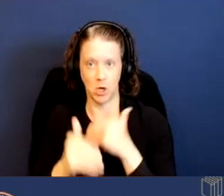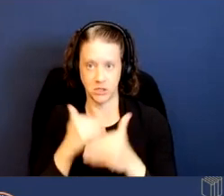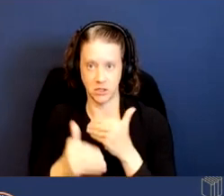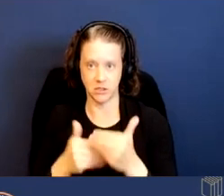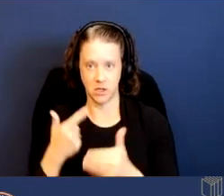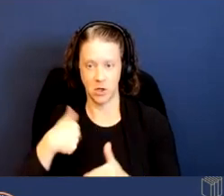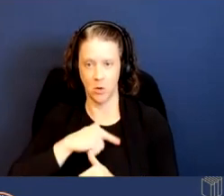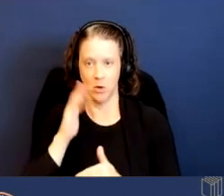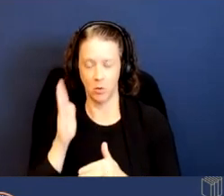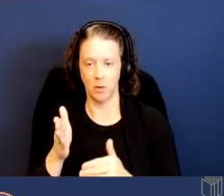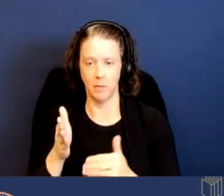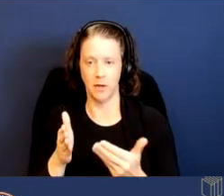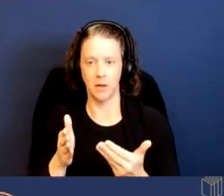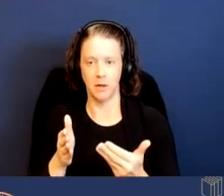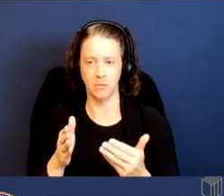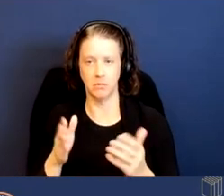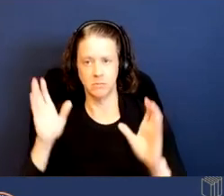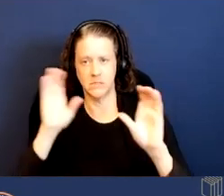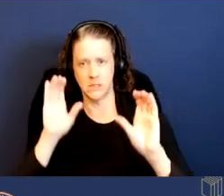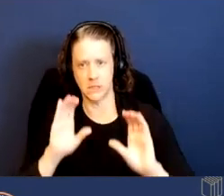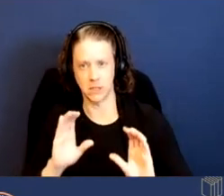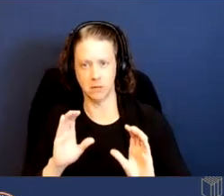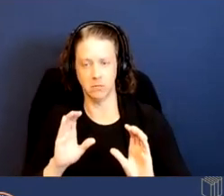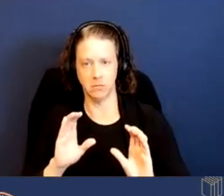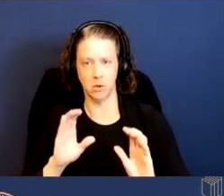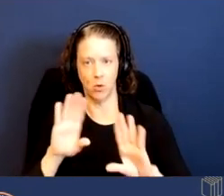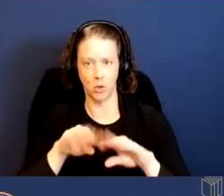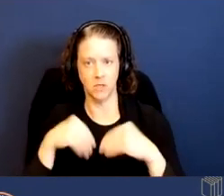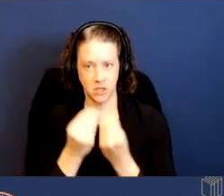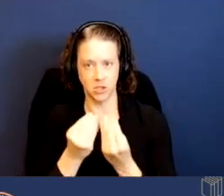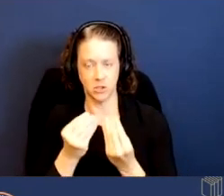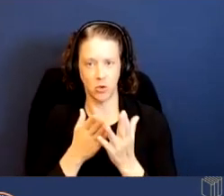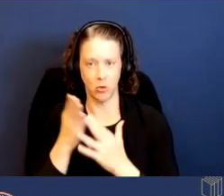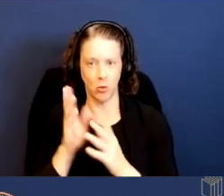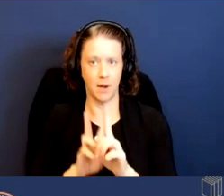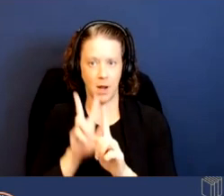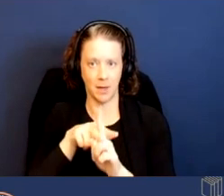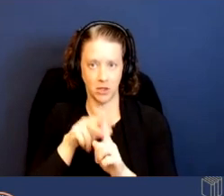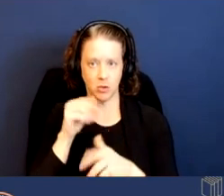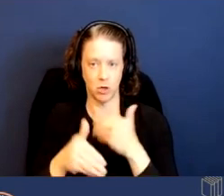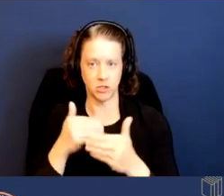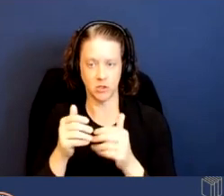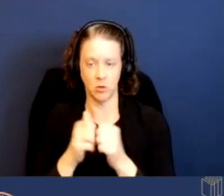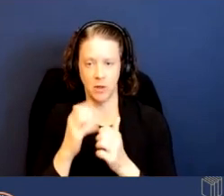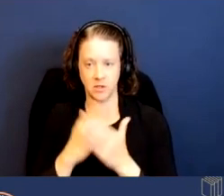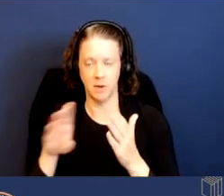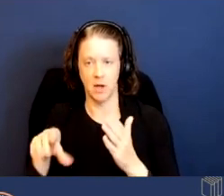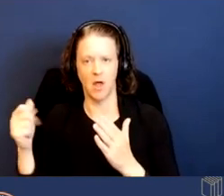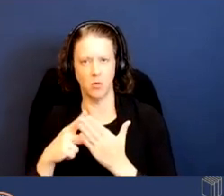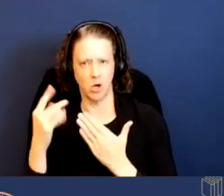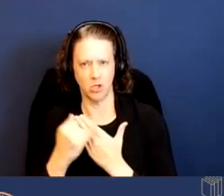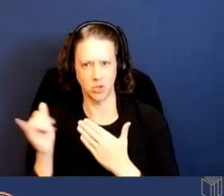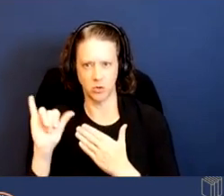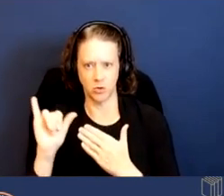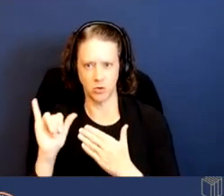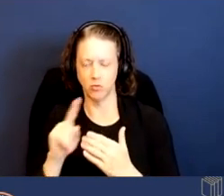we will be, seeking entities through an application process along with some of these other projects,